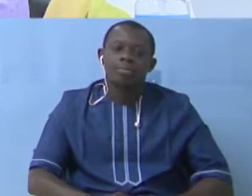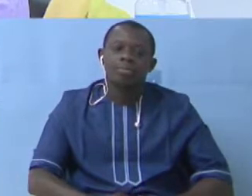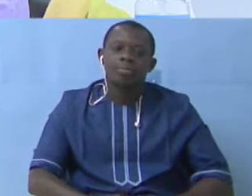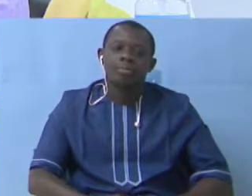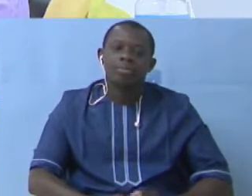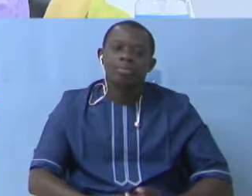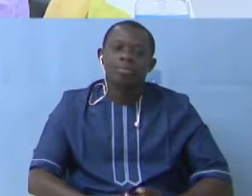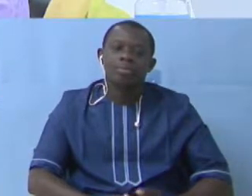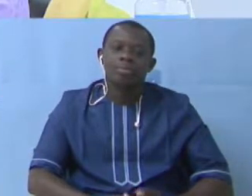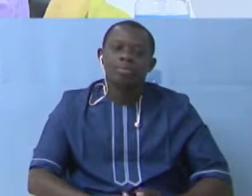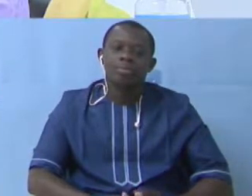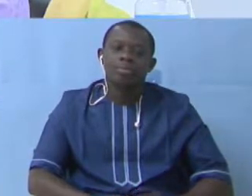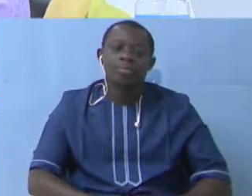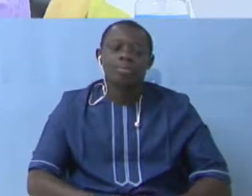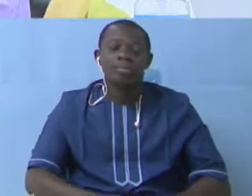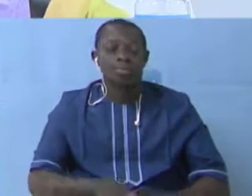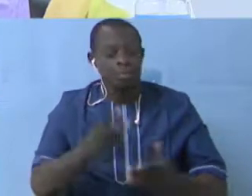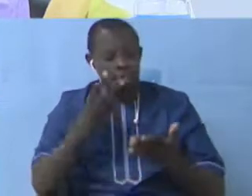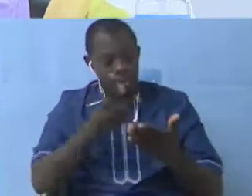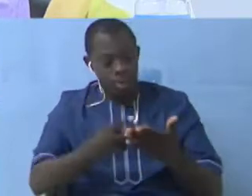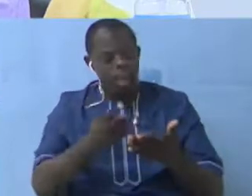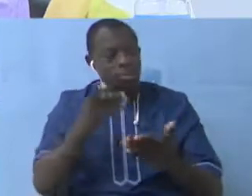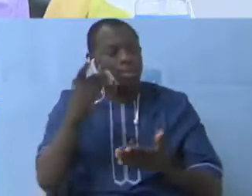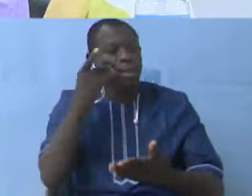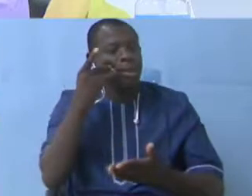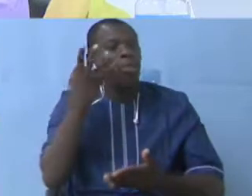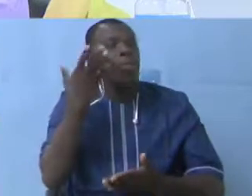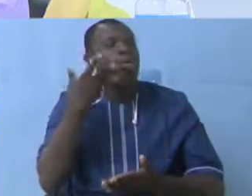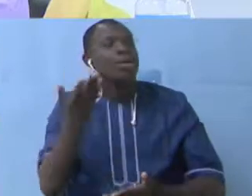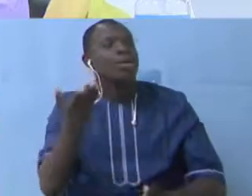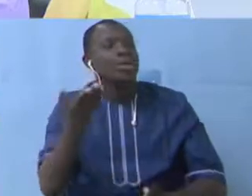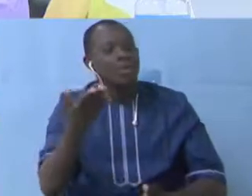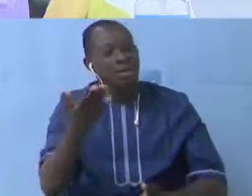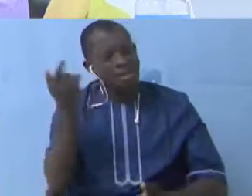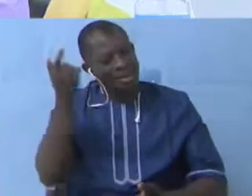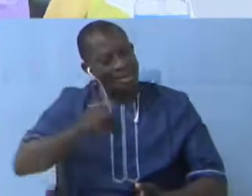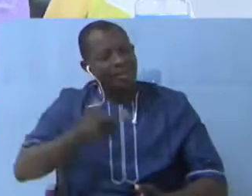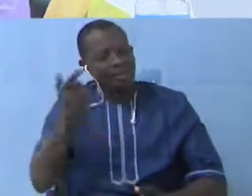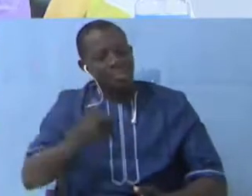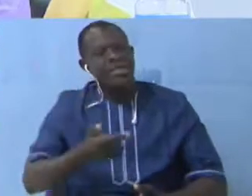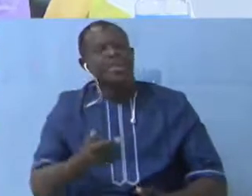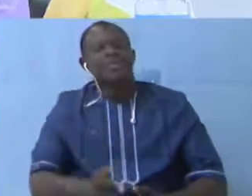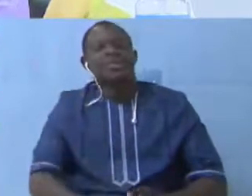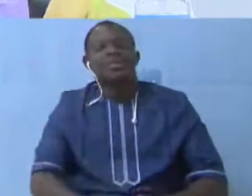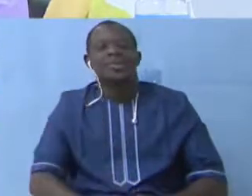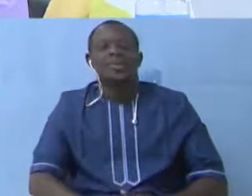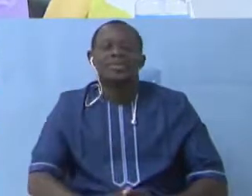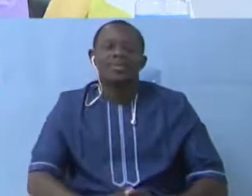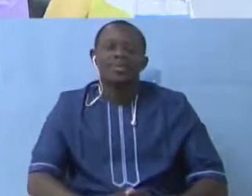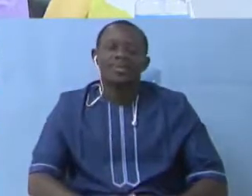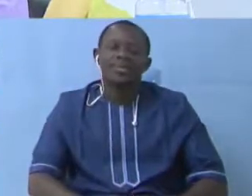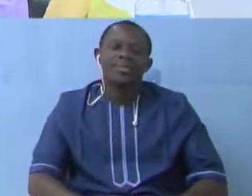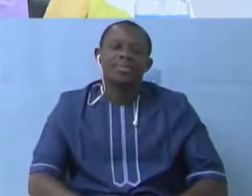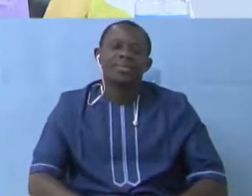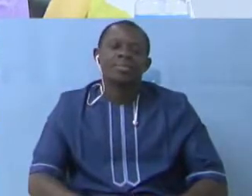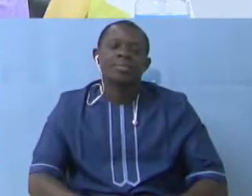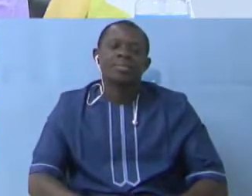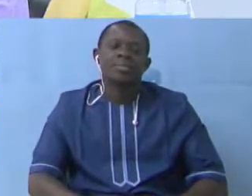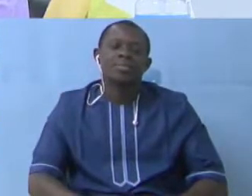You can see the date. It was 17. Bés bi nag fukki fan ak juróom ñaar la woon. Just before